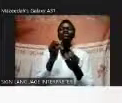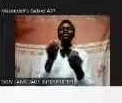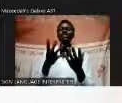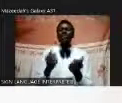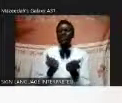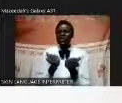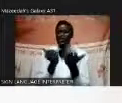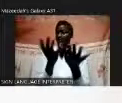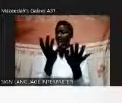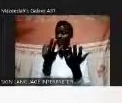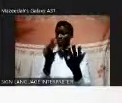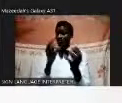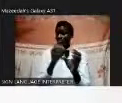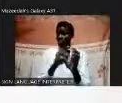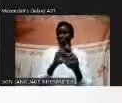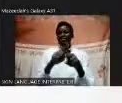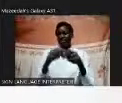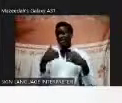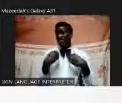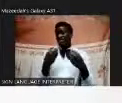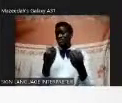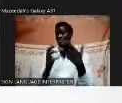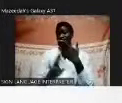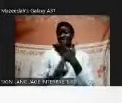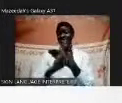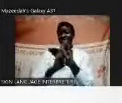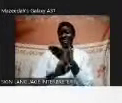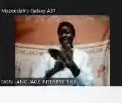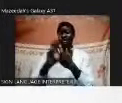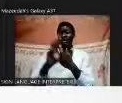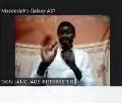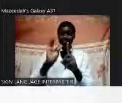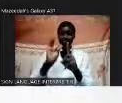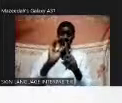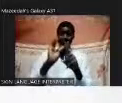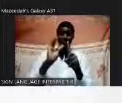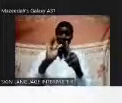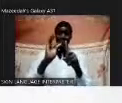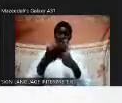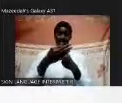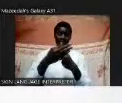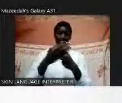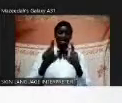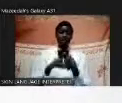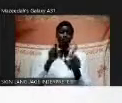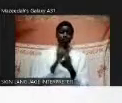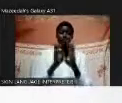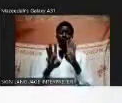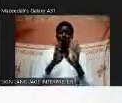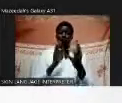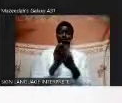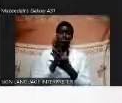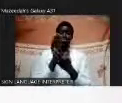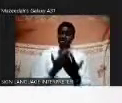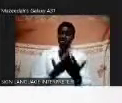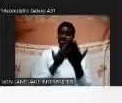factors. And as I was going through, just talking through the slides, I just realized that,